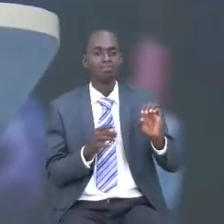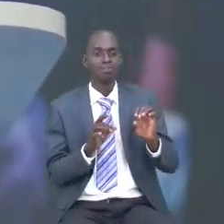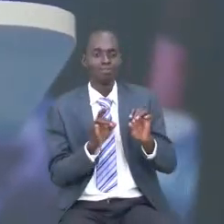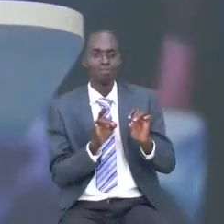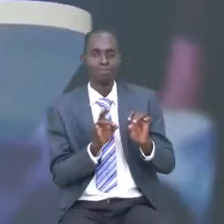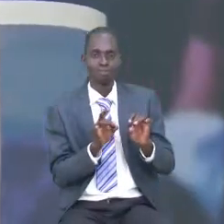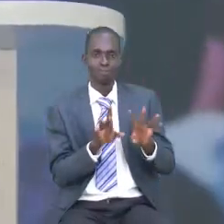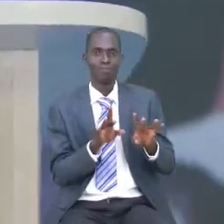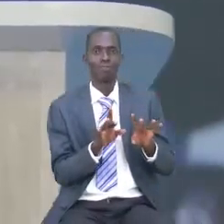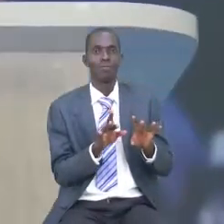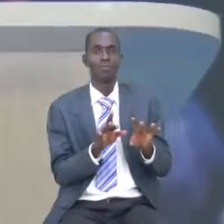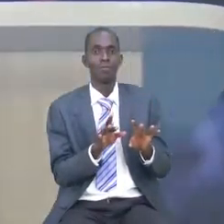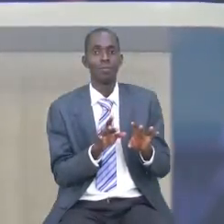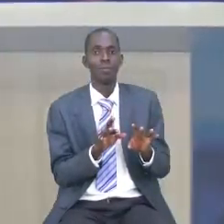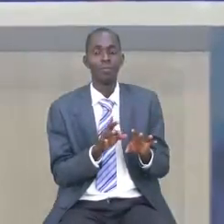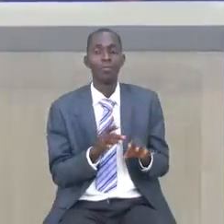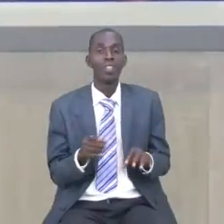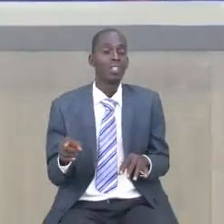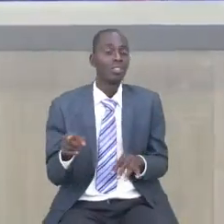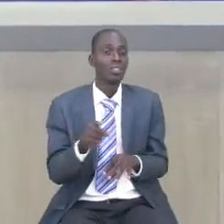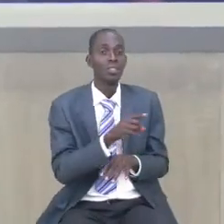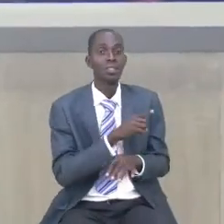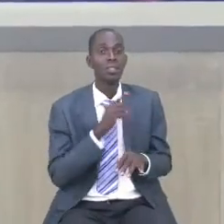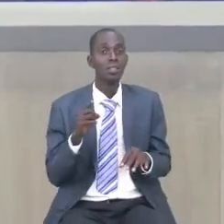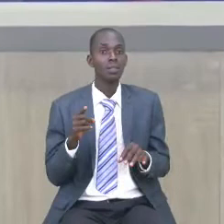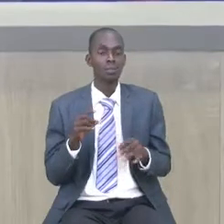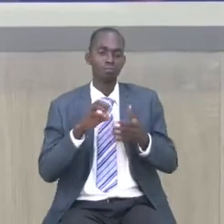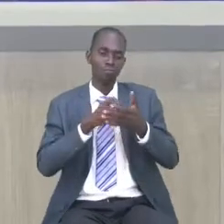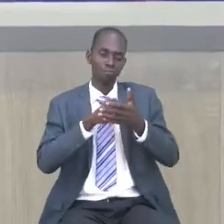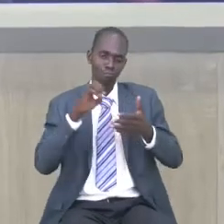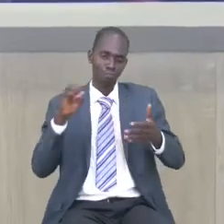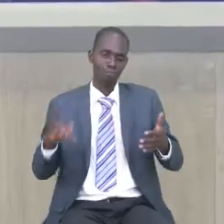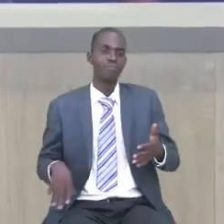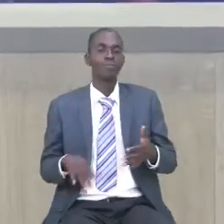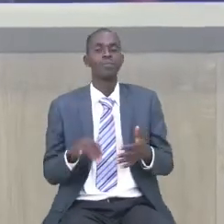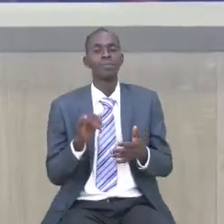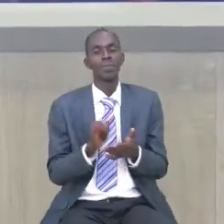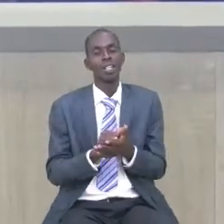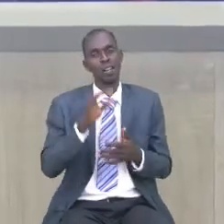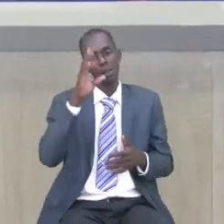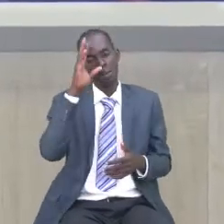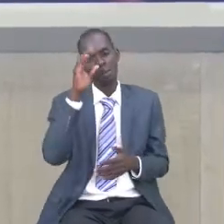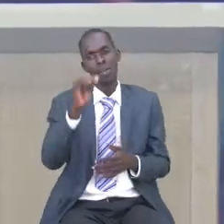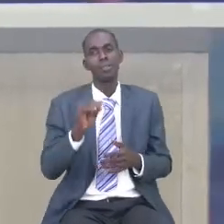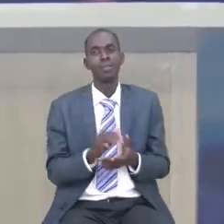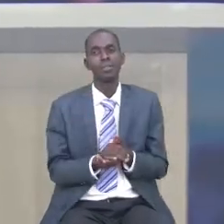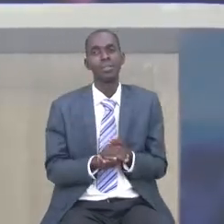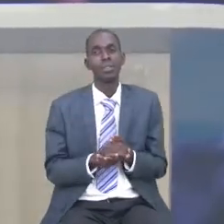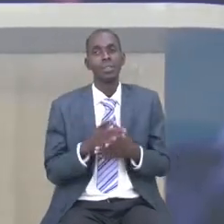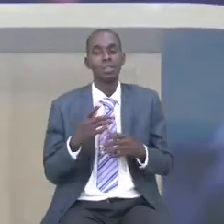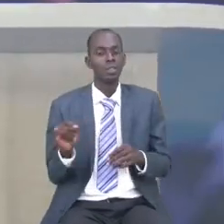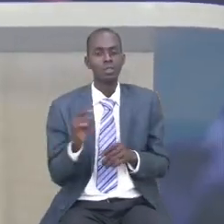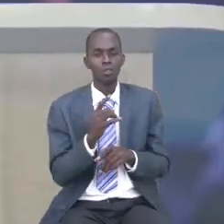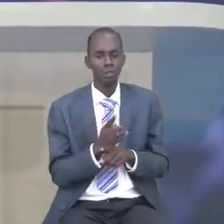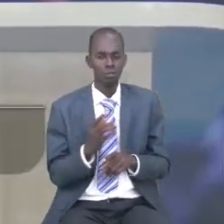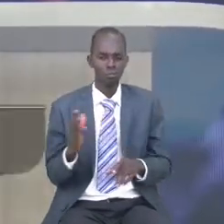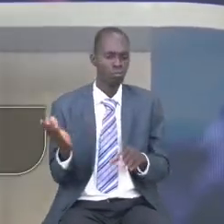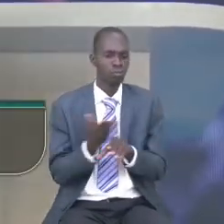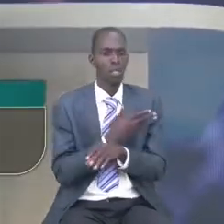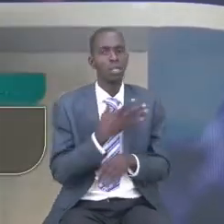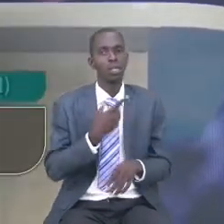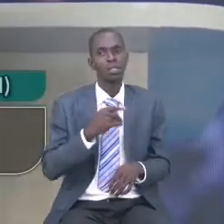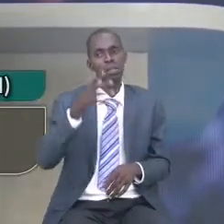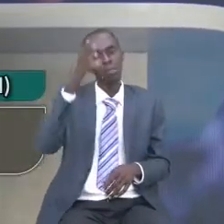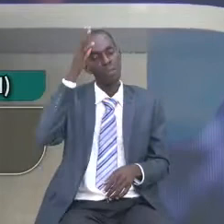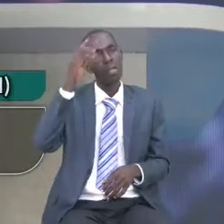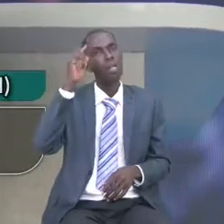elimination. They eliminated him from the family he belonged to. They just sent him away. And the father thought he